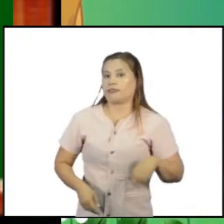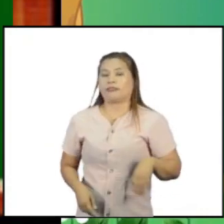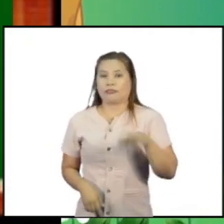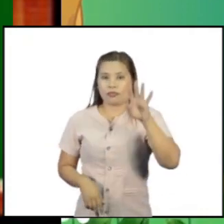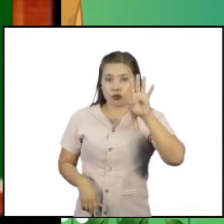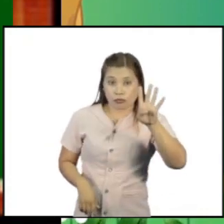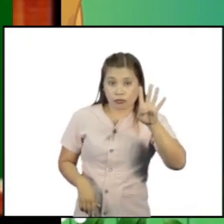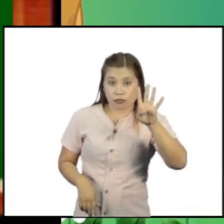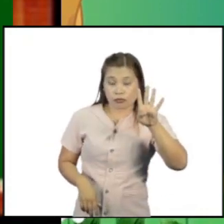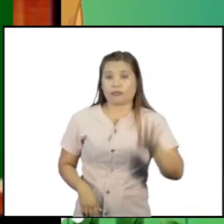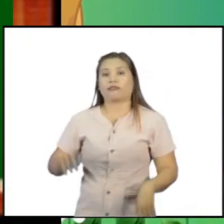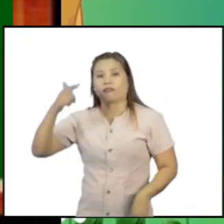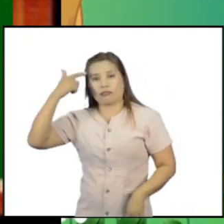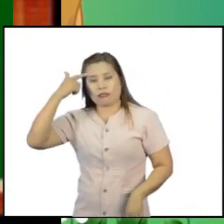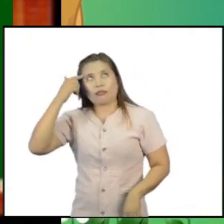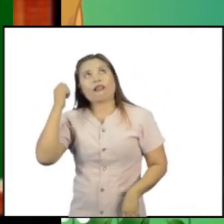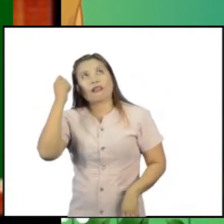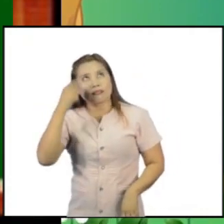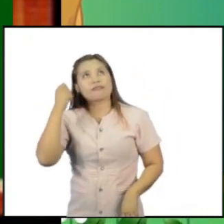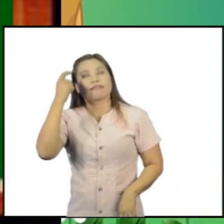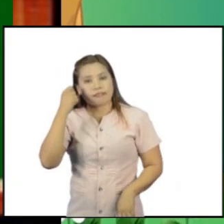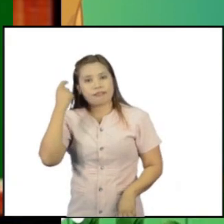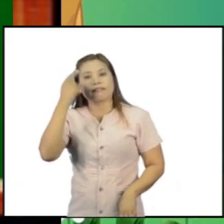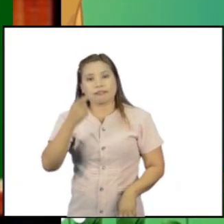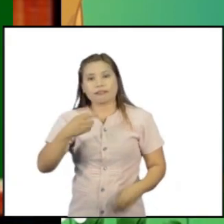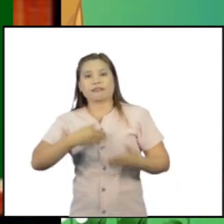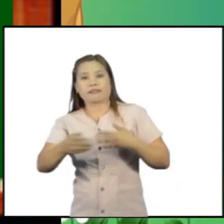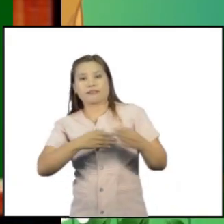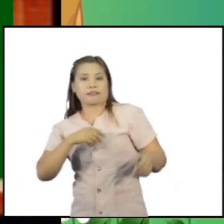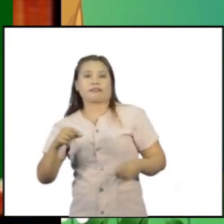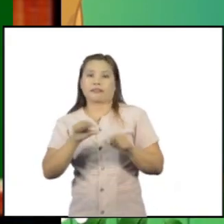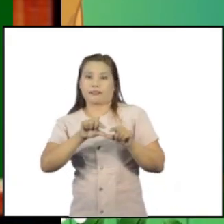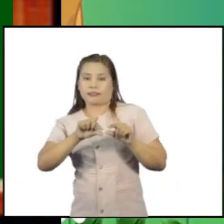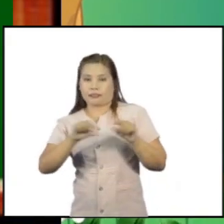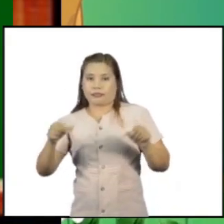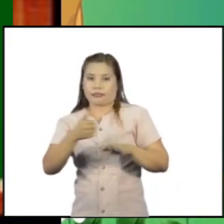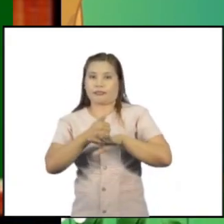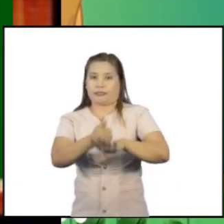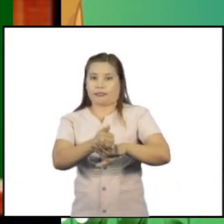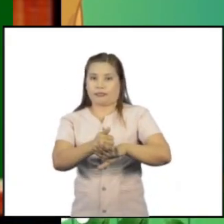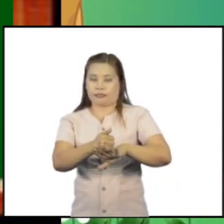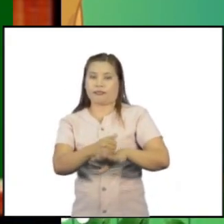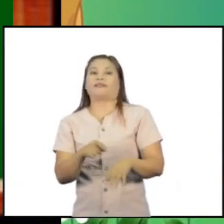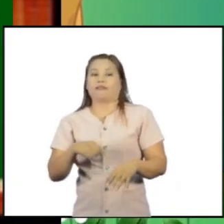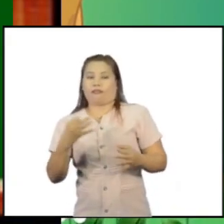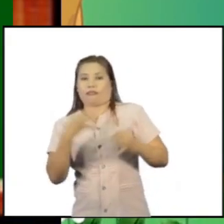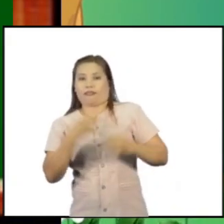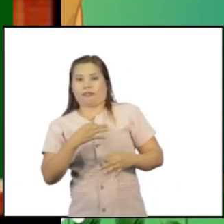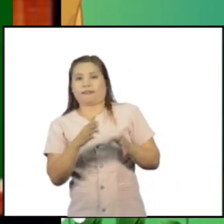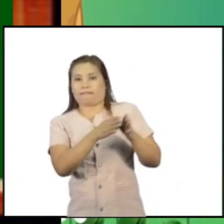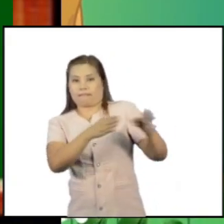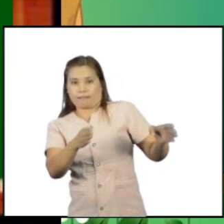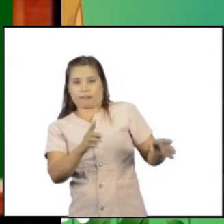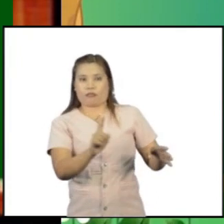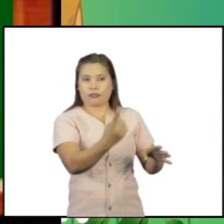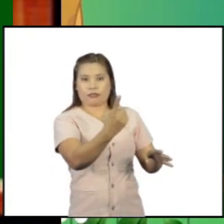Number 4. Gino realized that despite the smallest size of ant, it can frighten the big